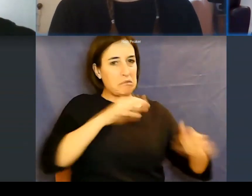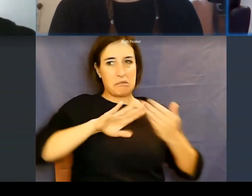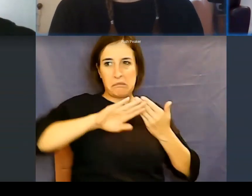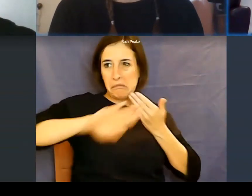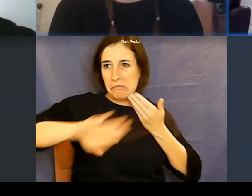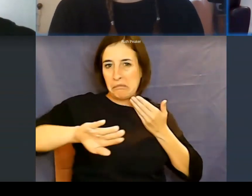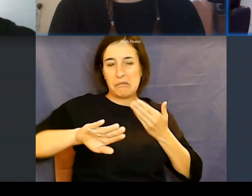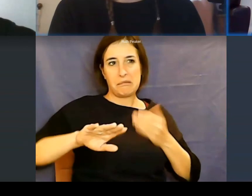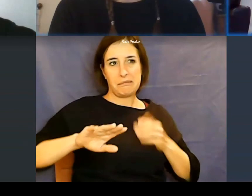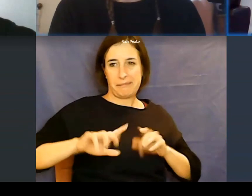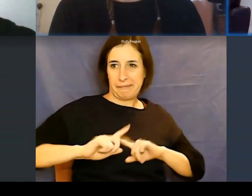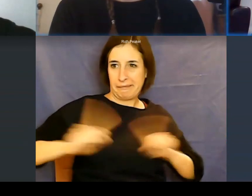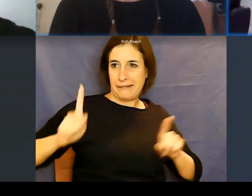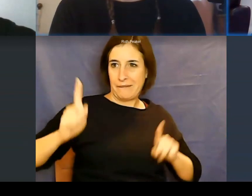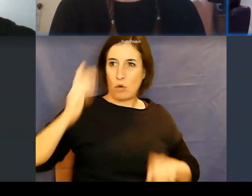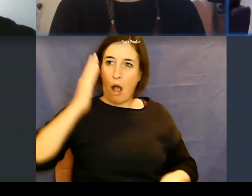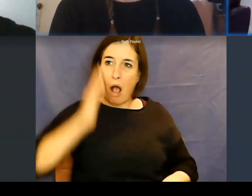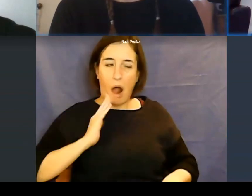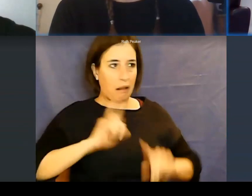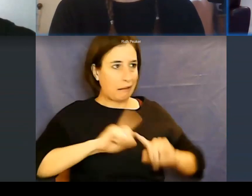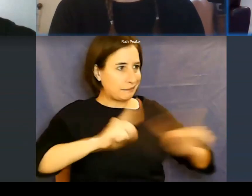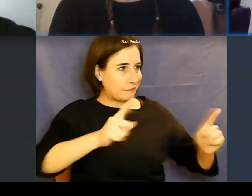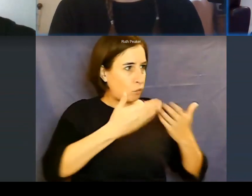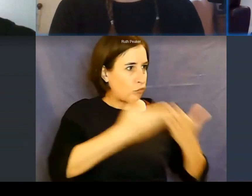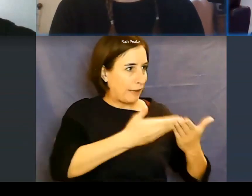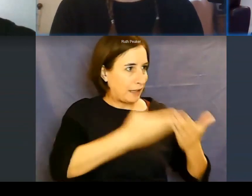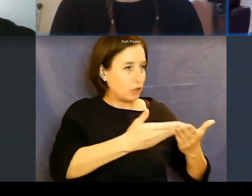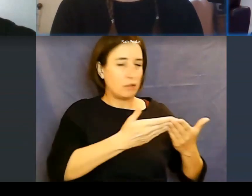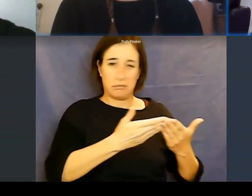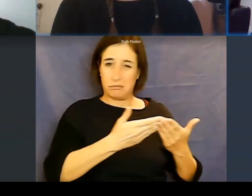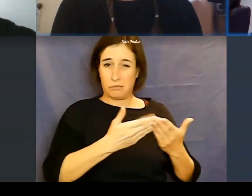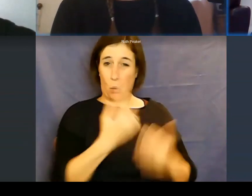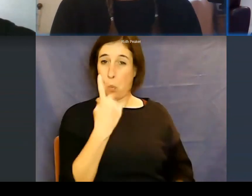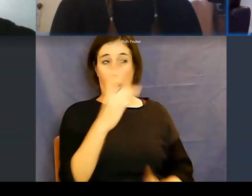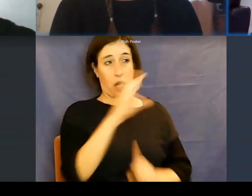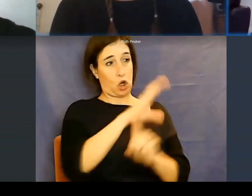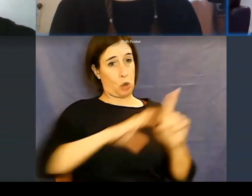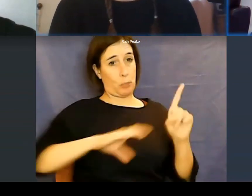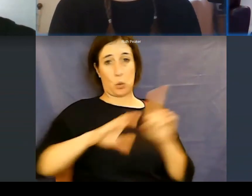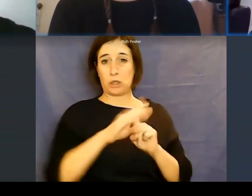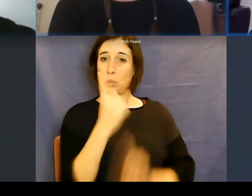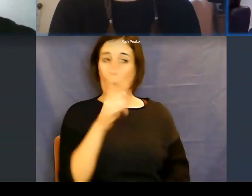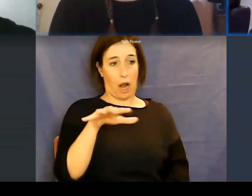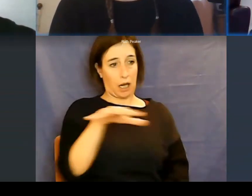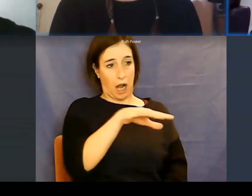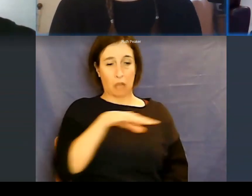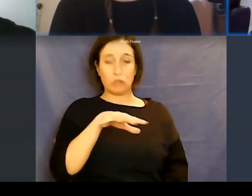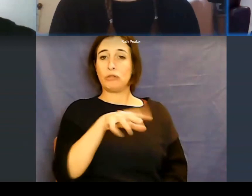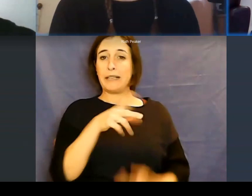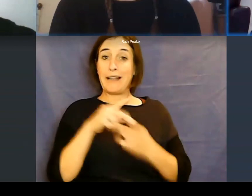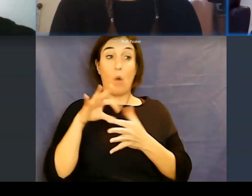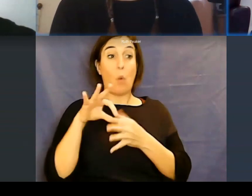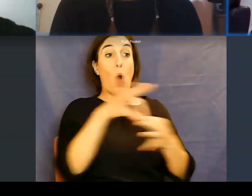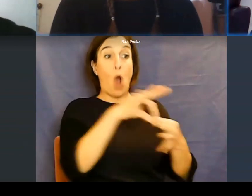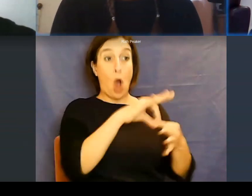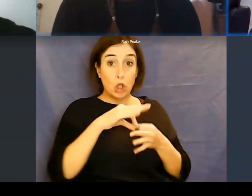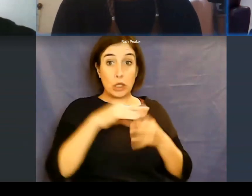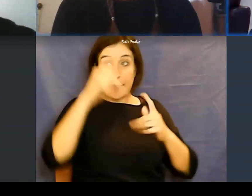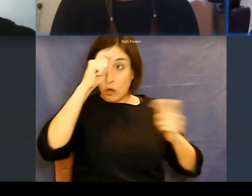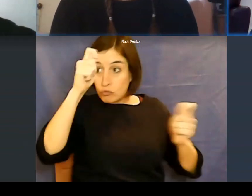know, we live in the same community, same country. And if we can all work together, if we can respect each other and actually realize the potential that we